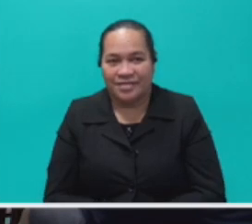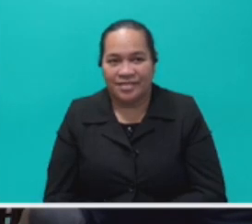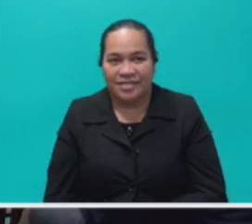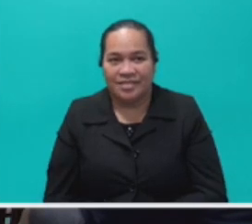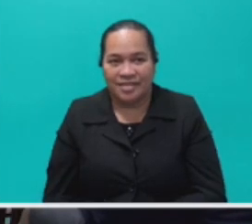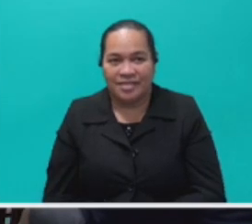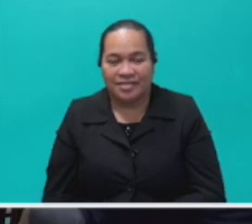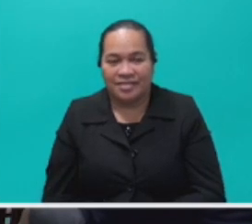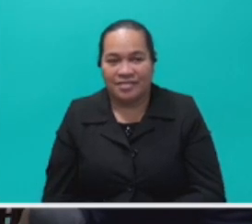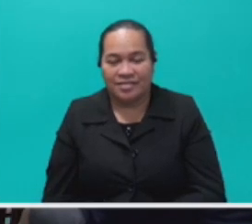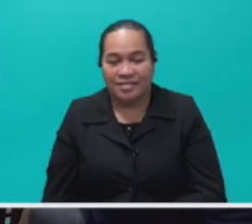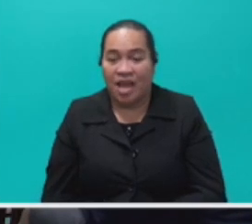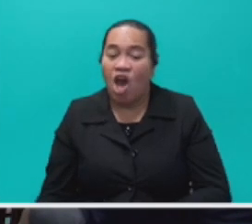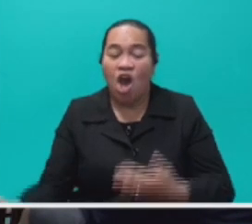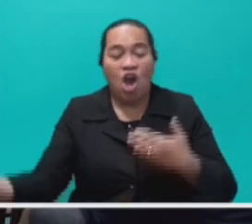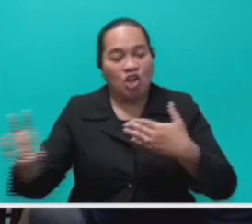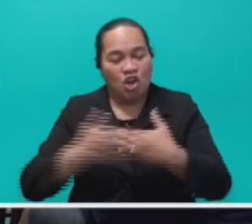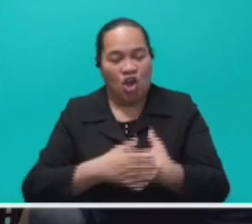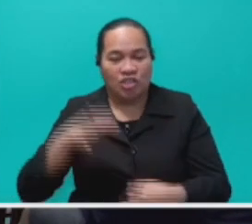Close the vote.